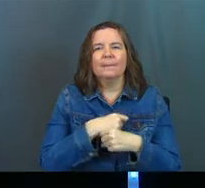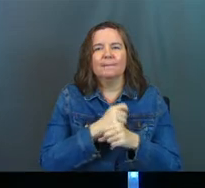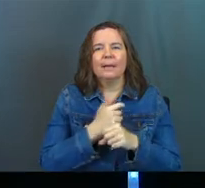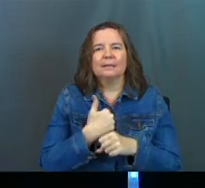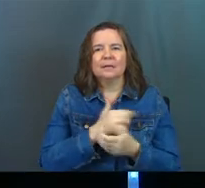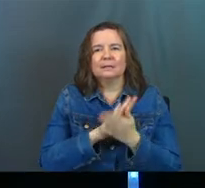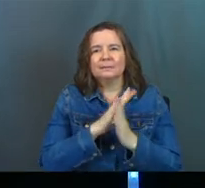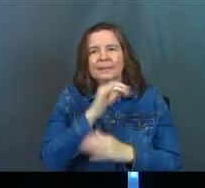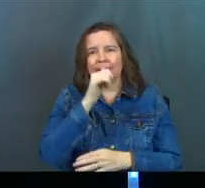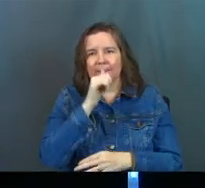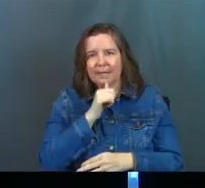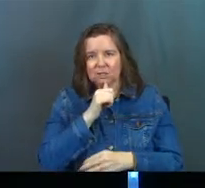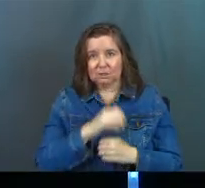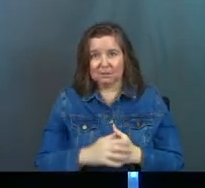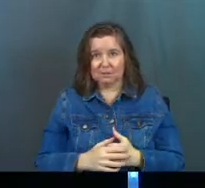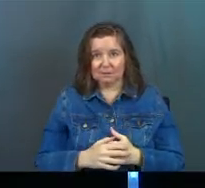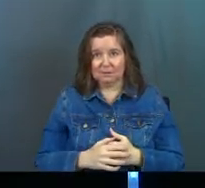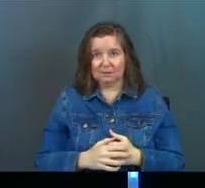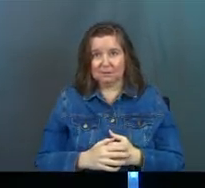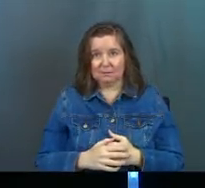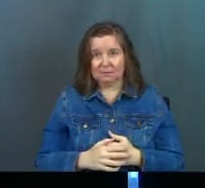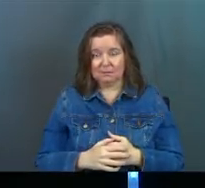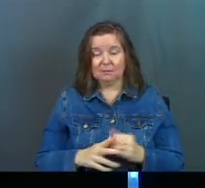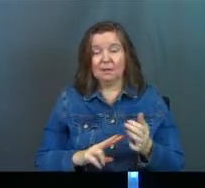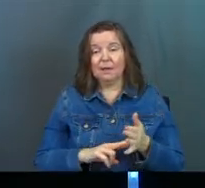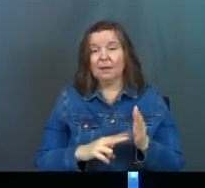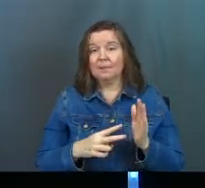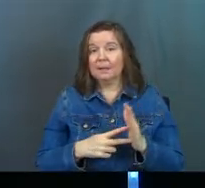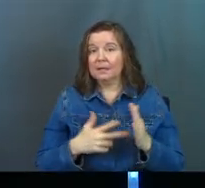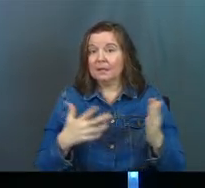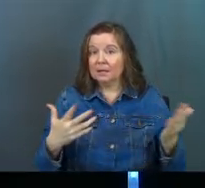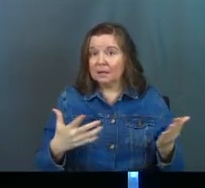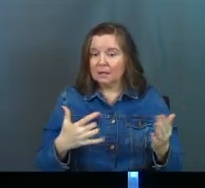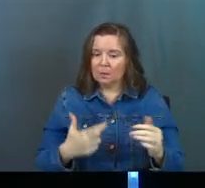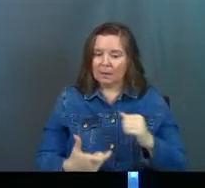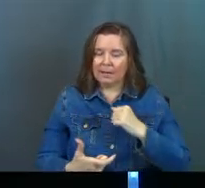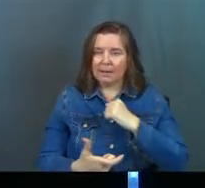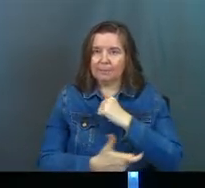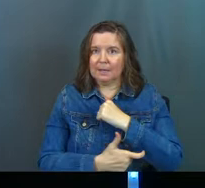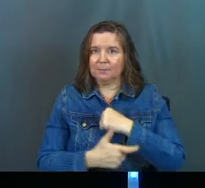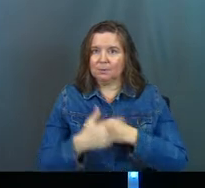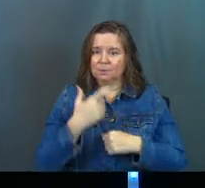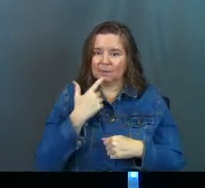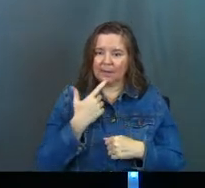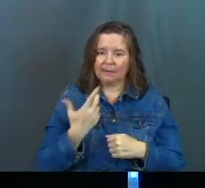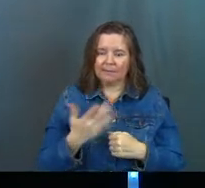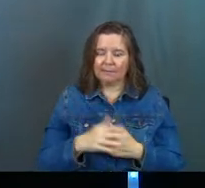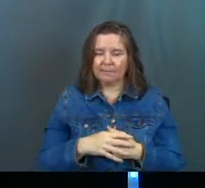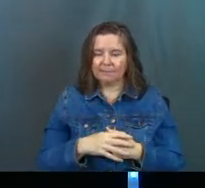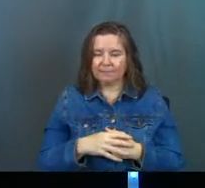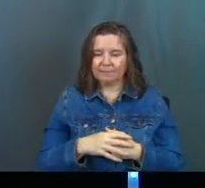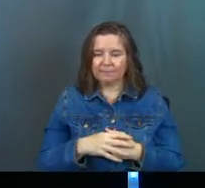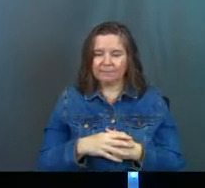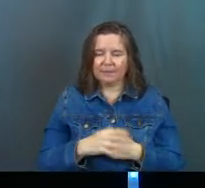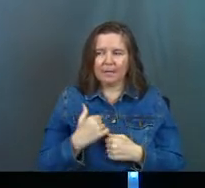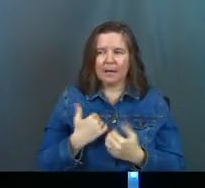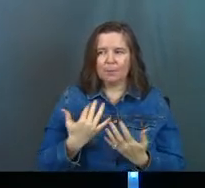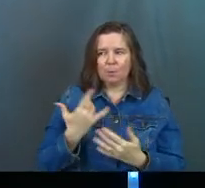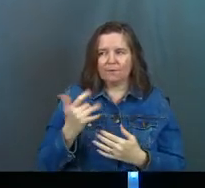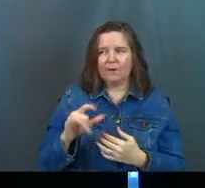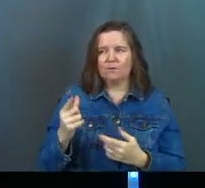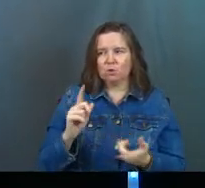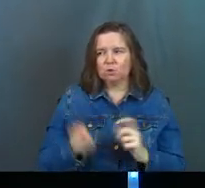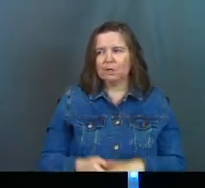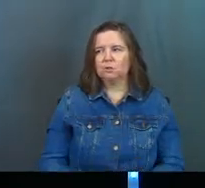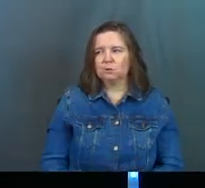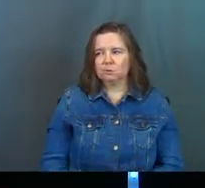makes us be patient? It means when I'm tempted to say, I've been waiting forever